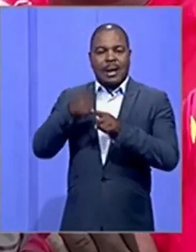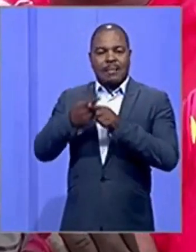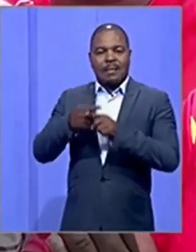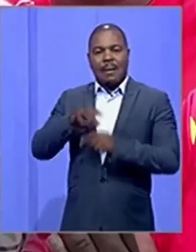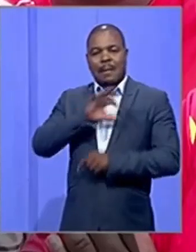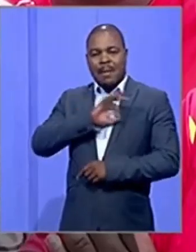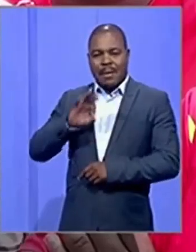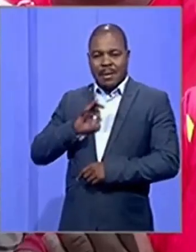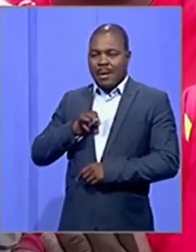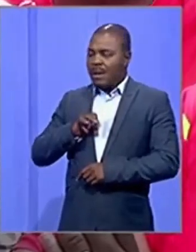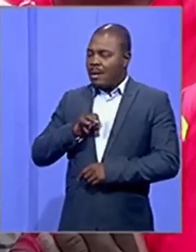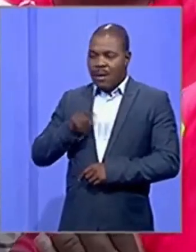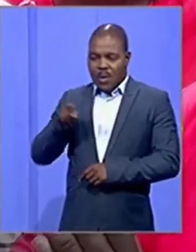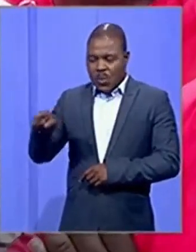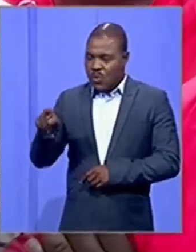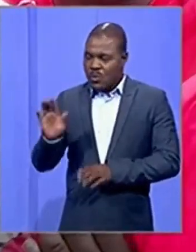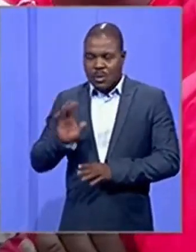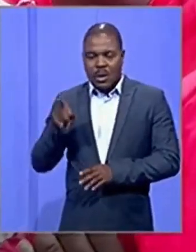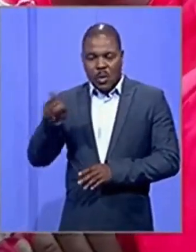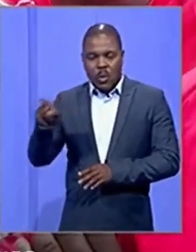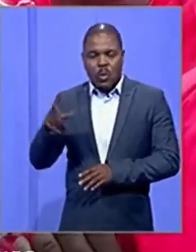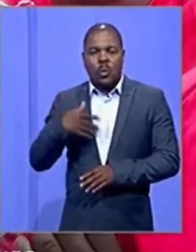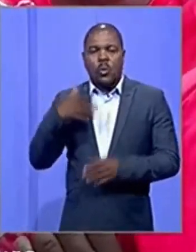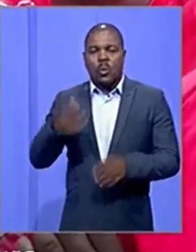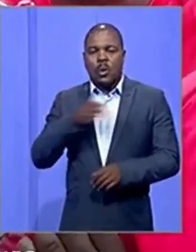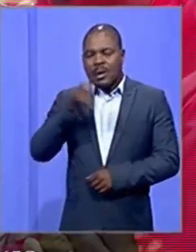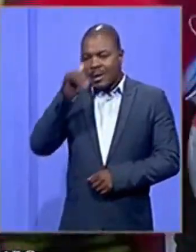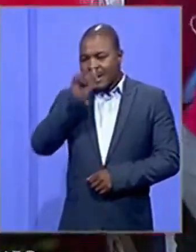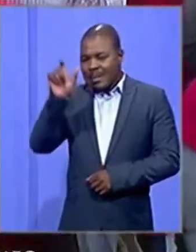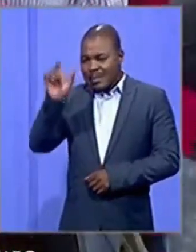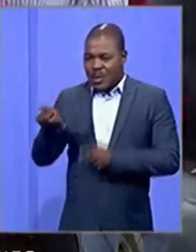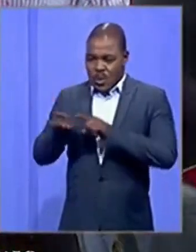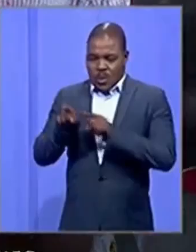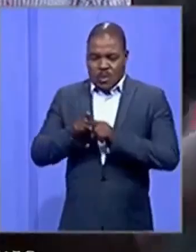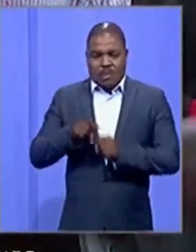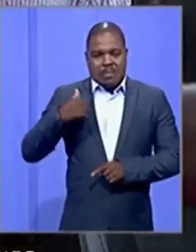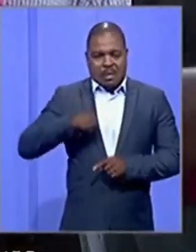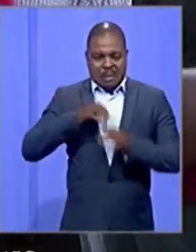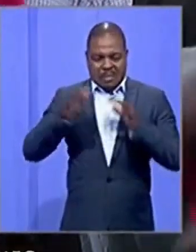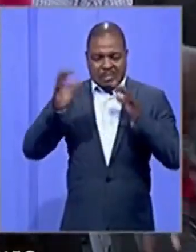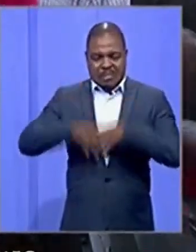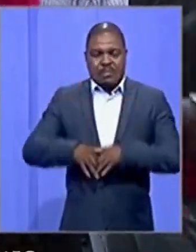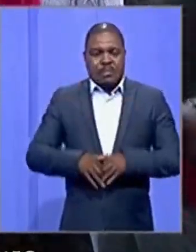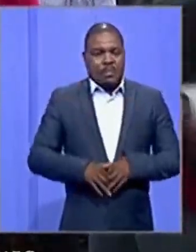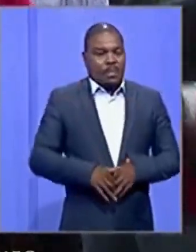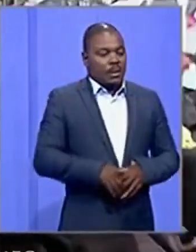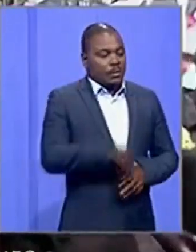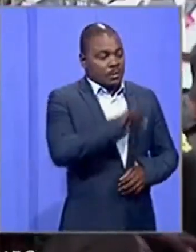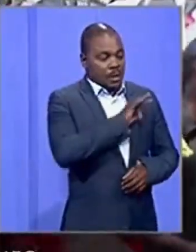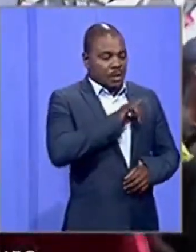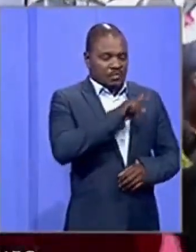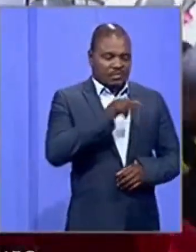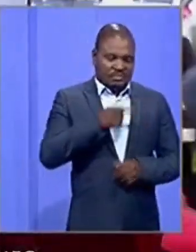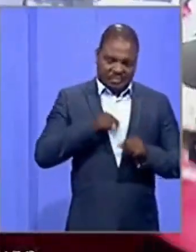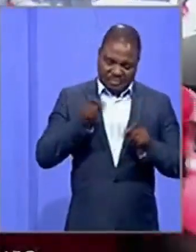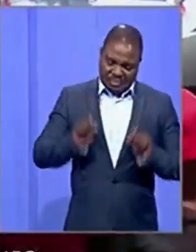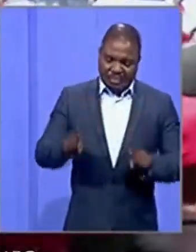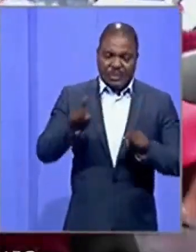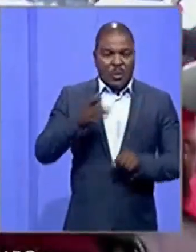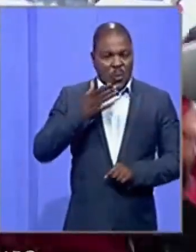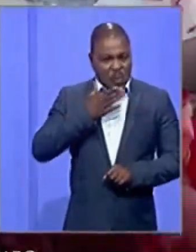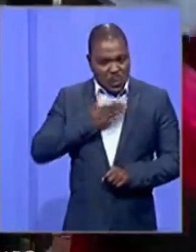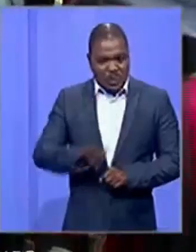ke sehlokotsebe se bulaileng masepala basebetsi ba ikemiseditse ba re masepala ona o hloka